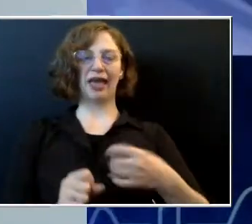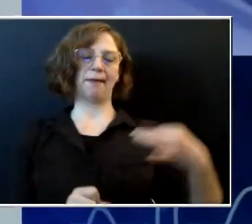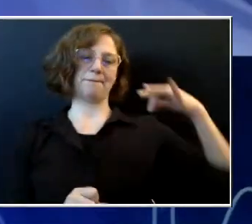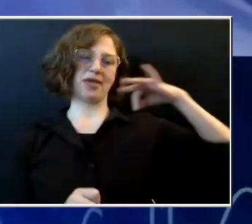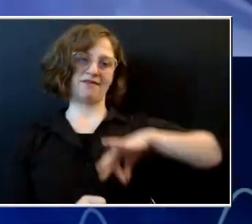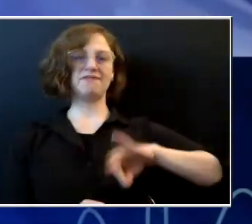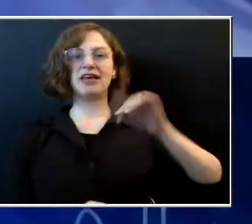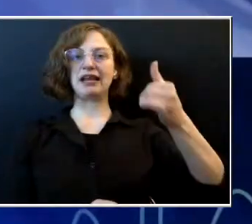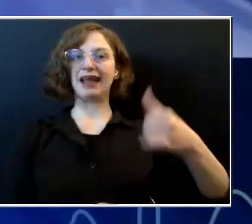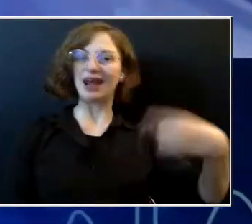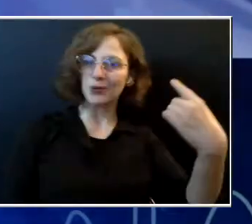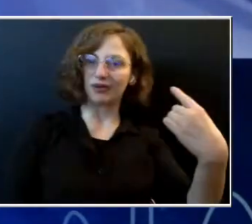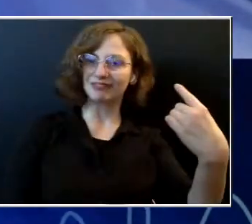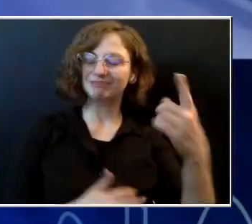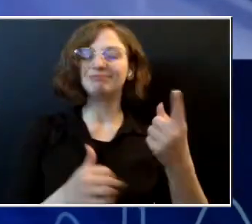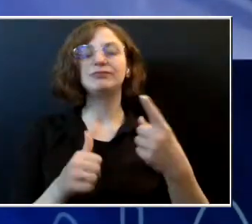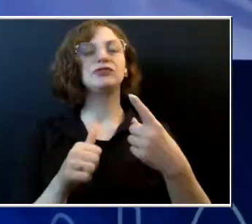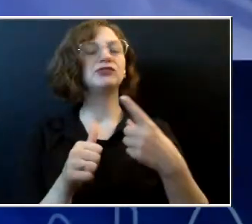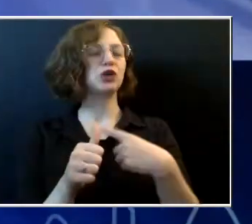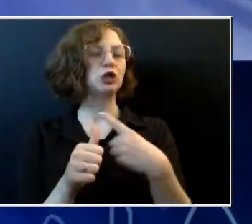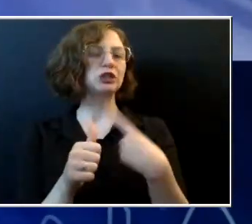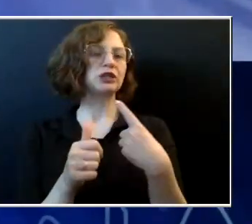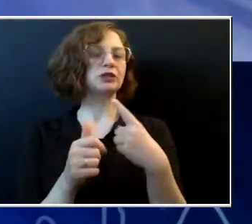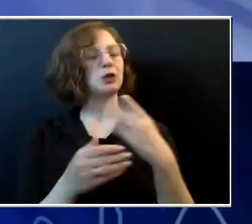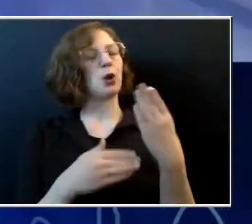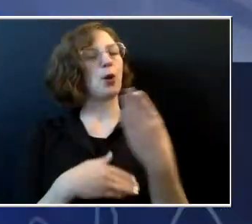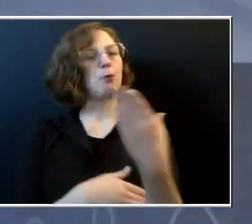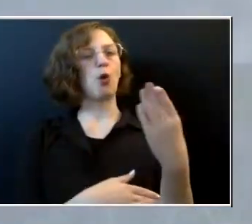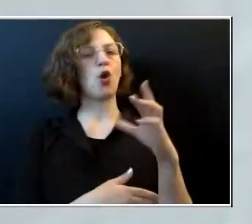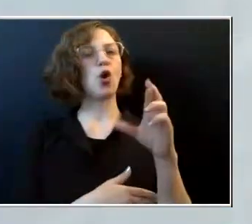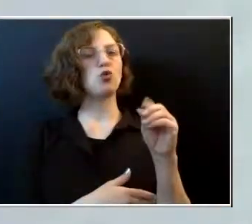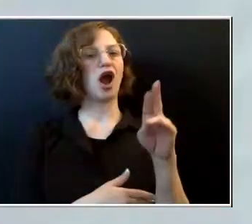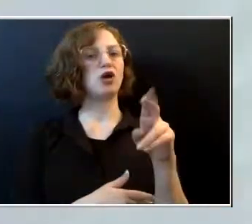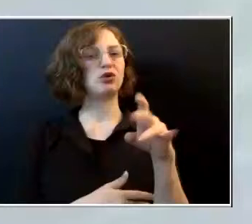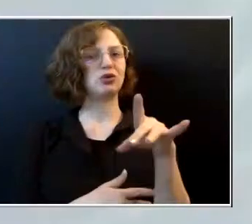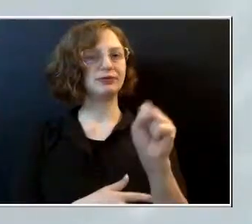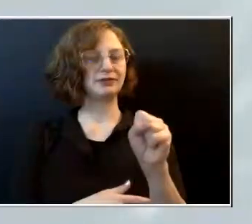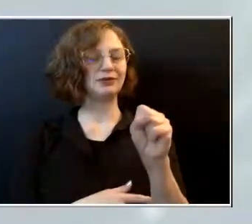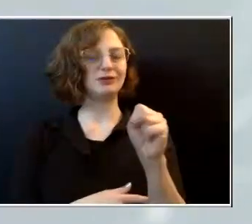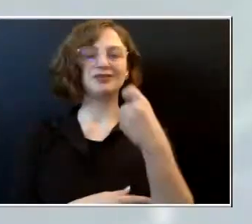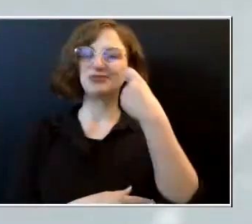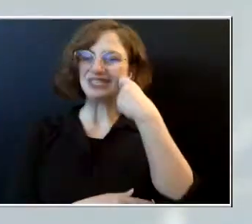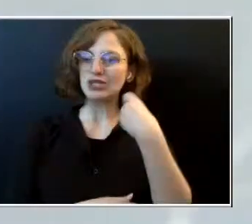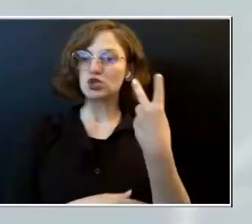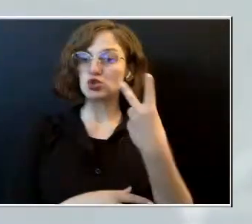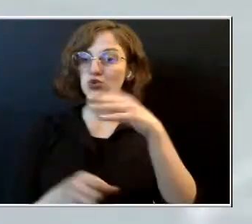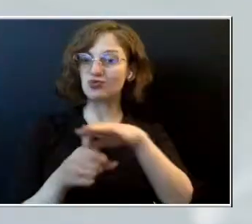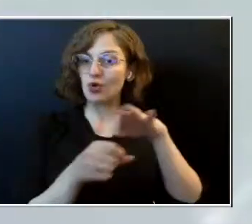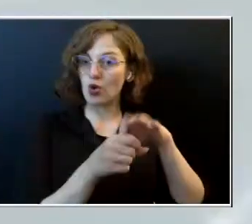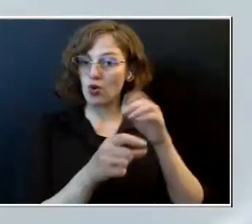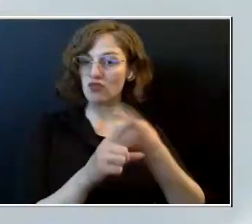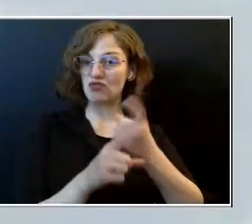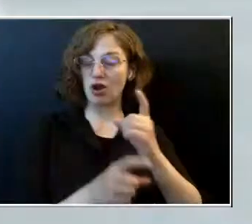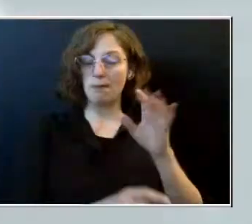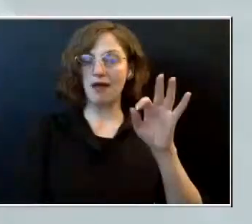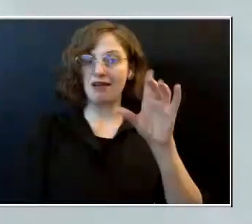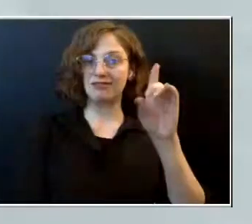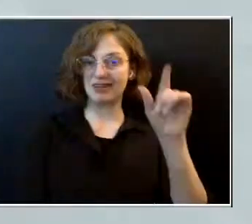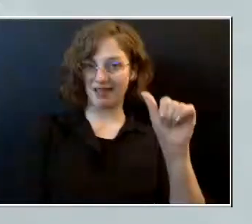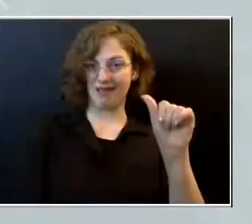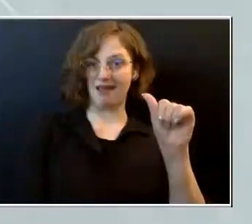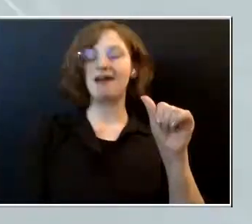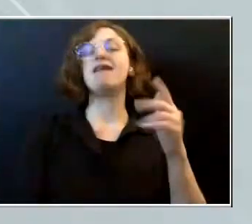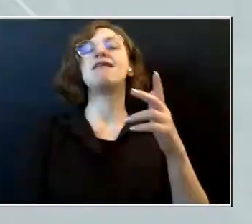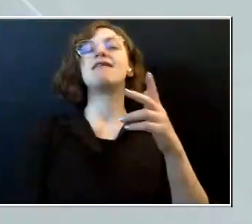do our morning rounds. Two recent votes from the Food and Drug Administration, FDA, will let our cancer patients get new